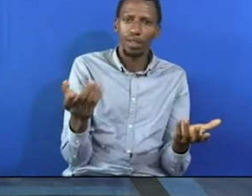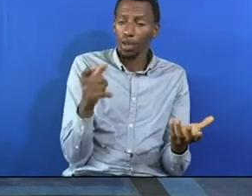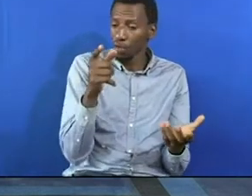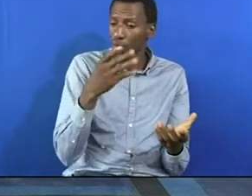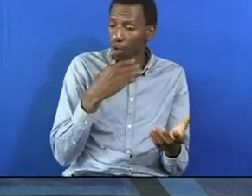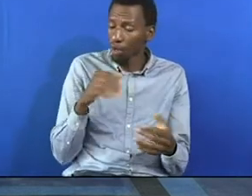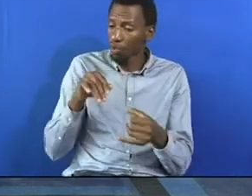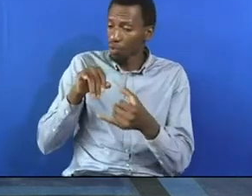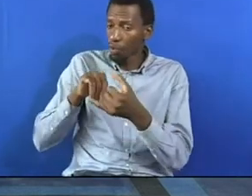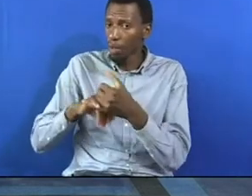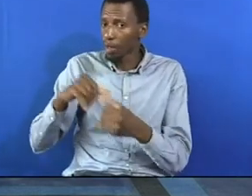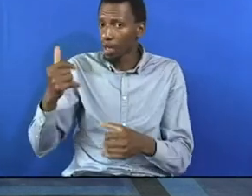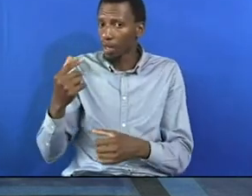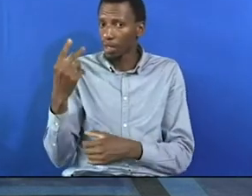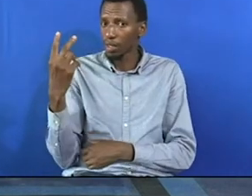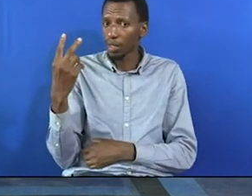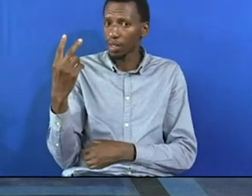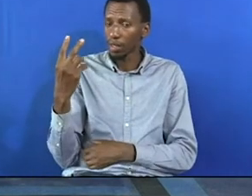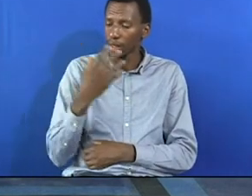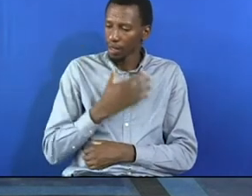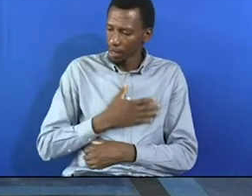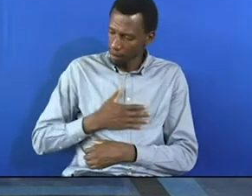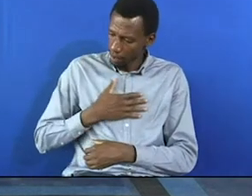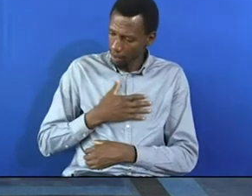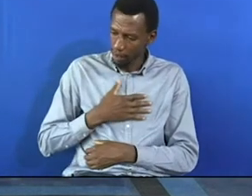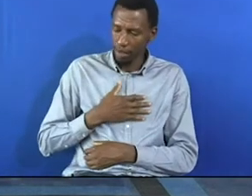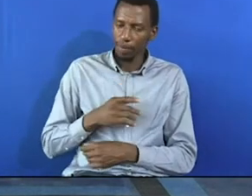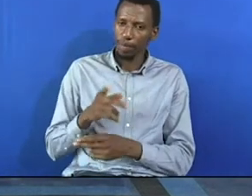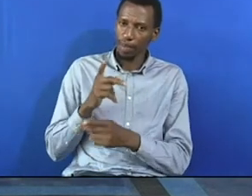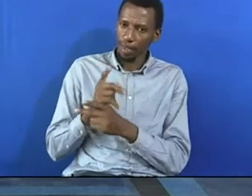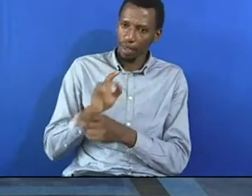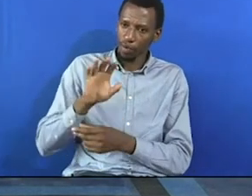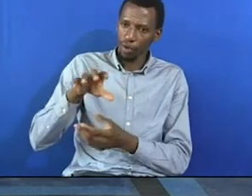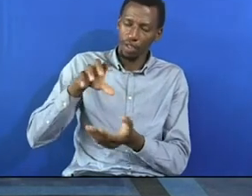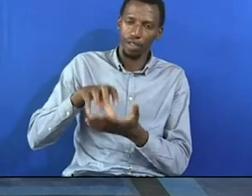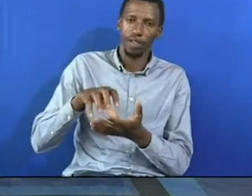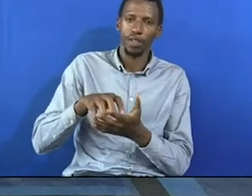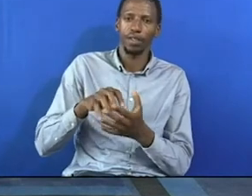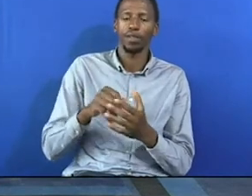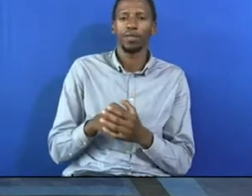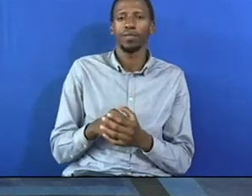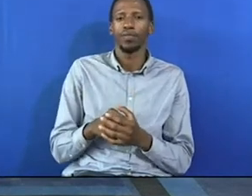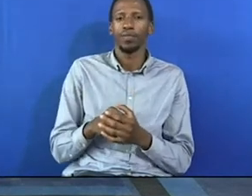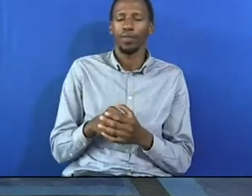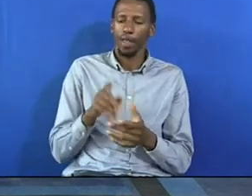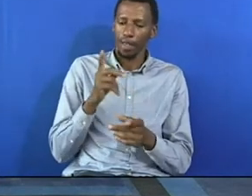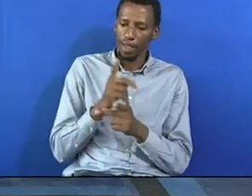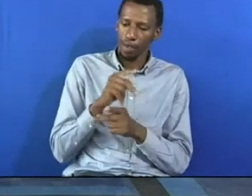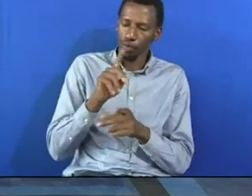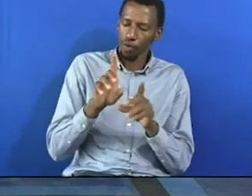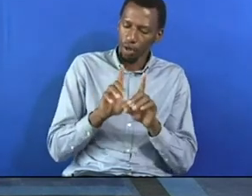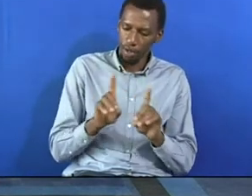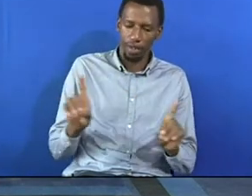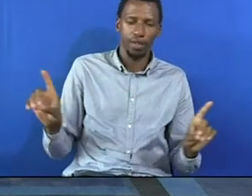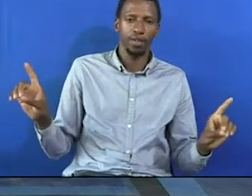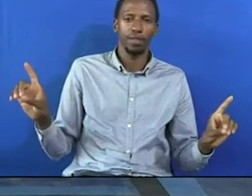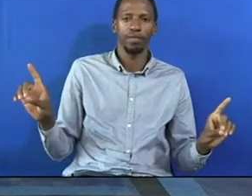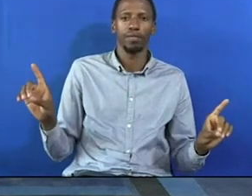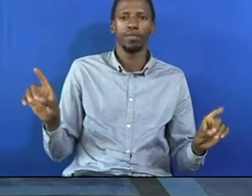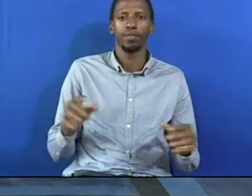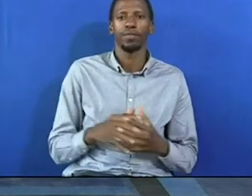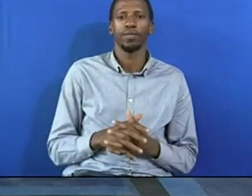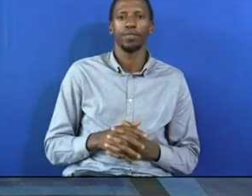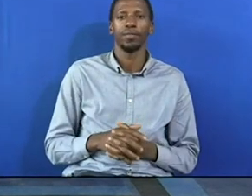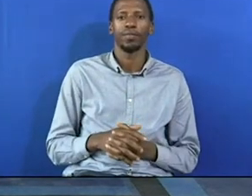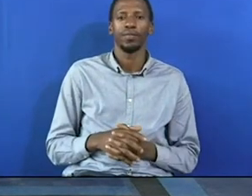polygamous? Maintain your what? May I maintain your what? Maintain your distance.